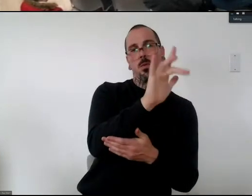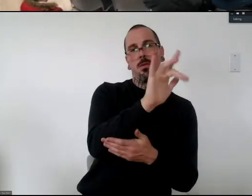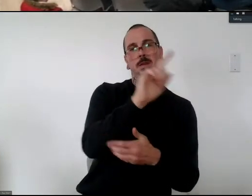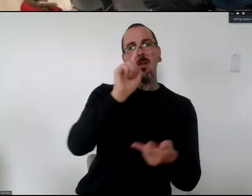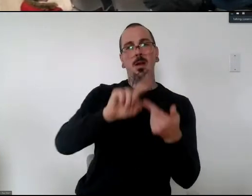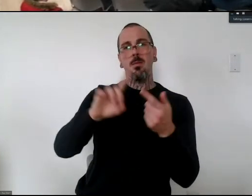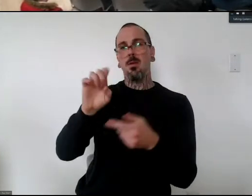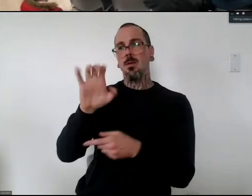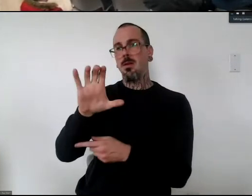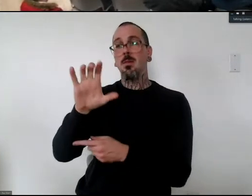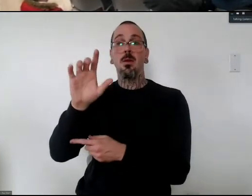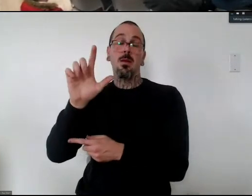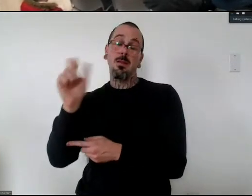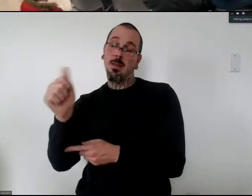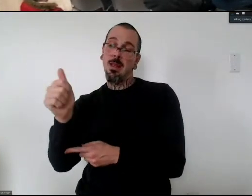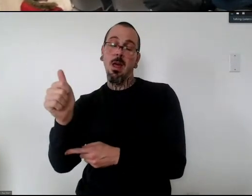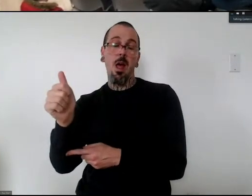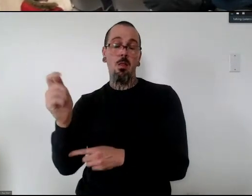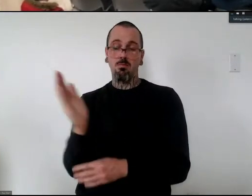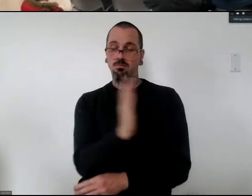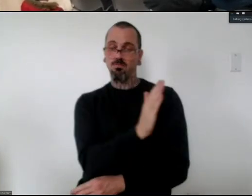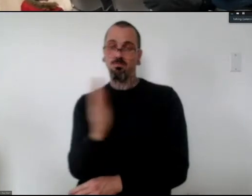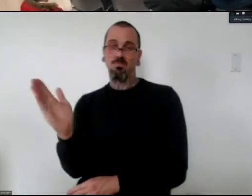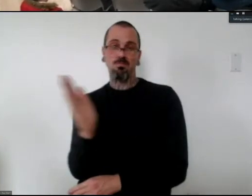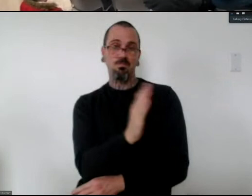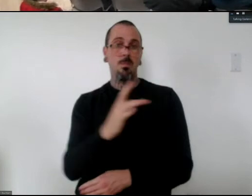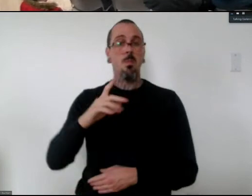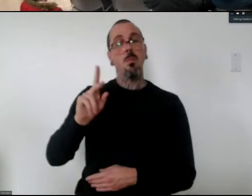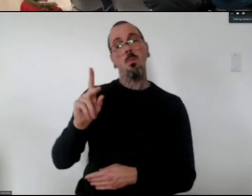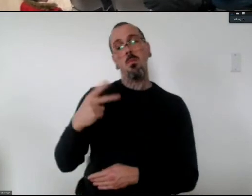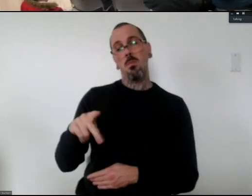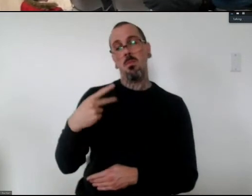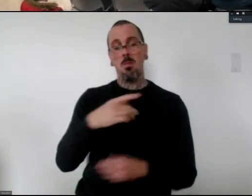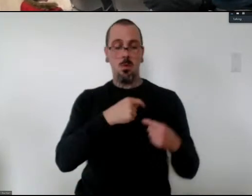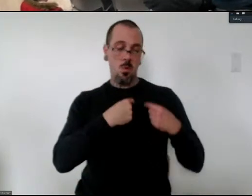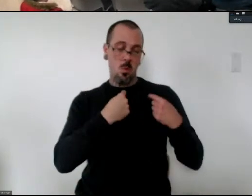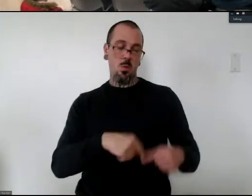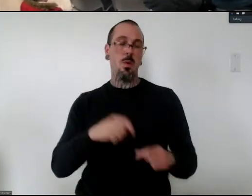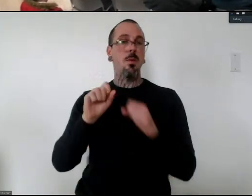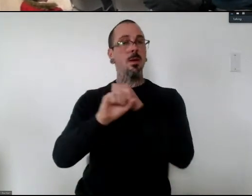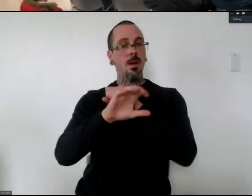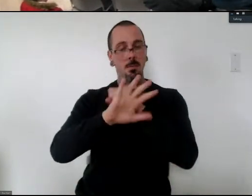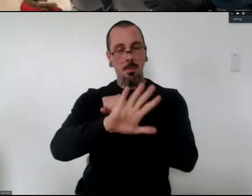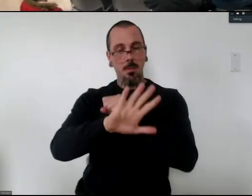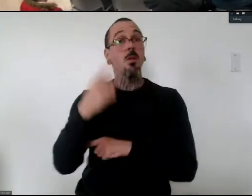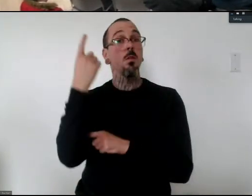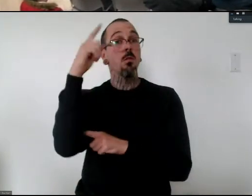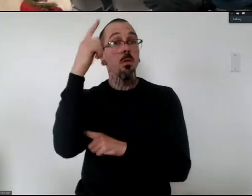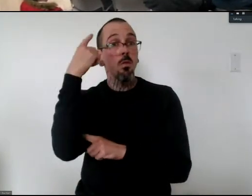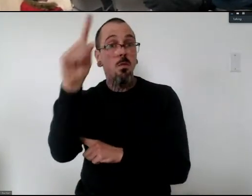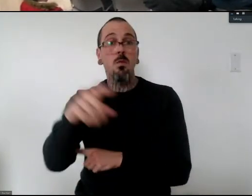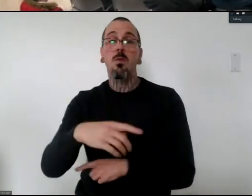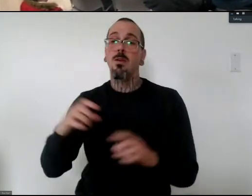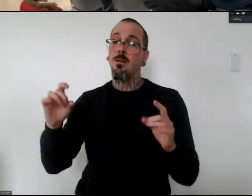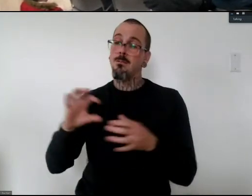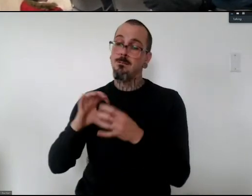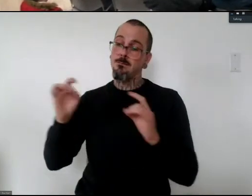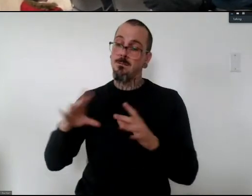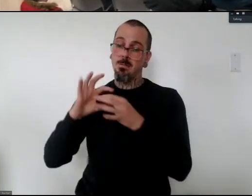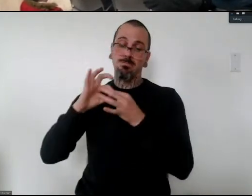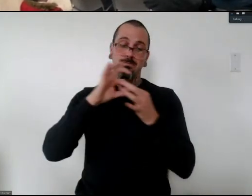Ribbon Campaign to prevent gender-based violence against women and gender-diverse individuals in Newfoundland and Labrador.